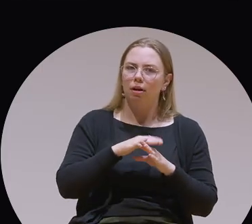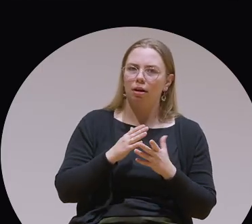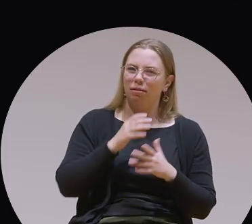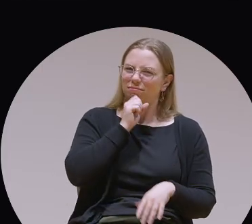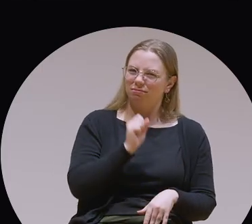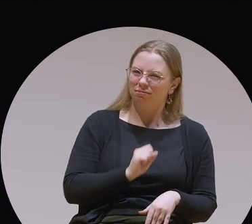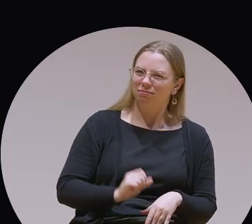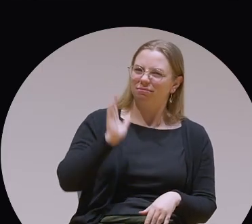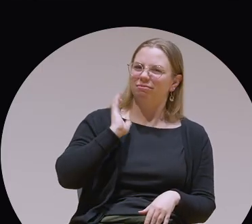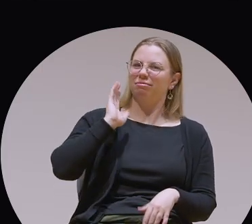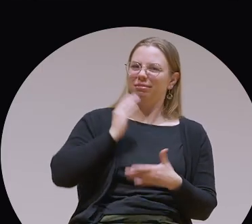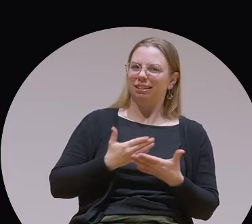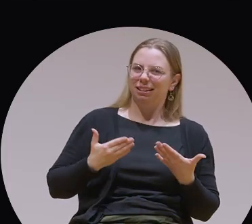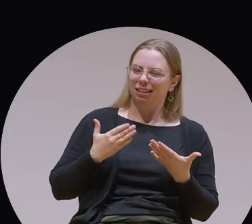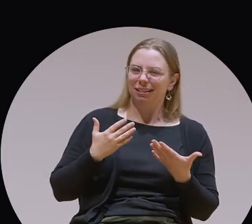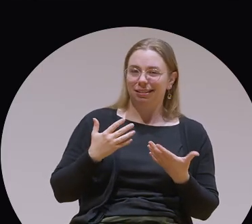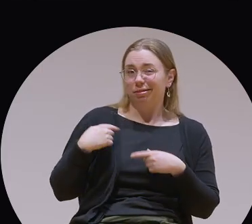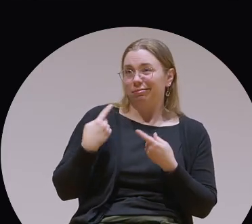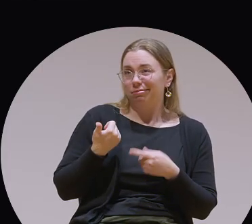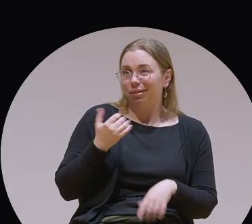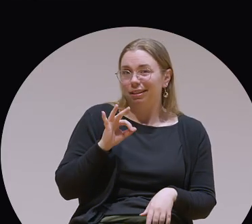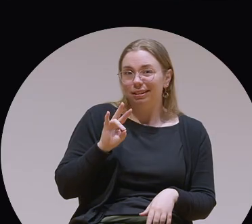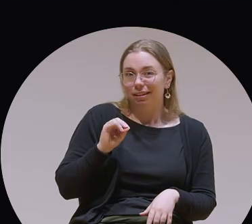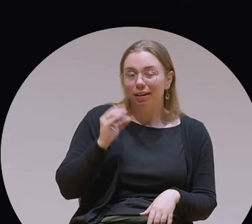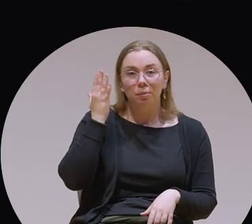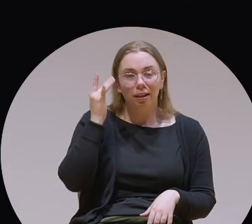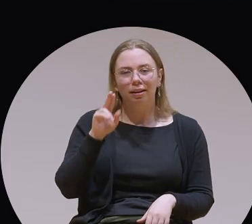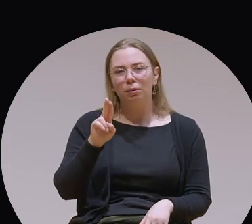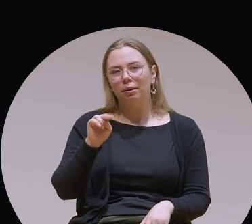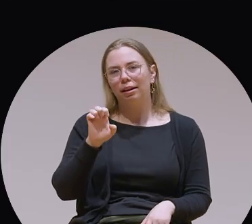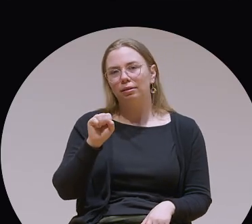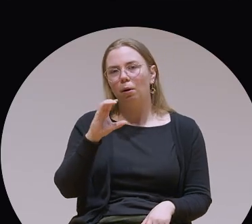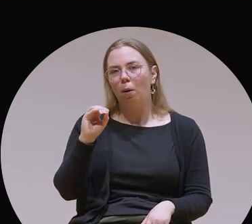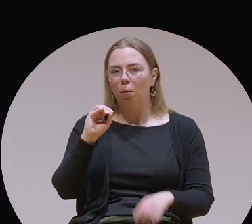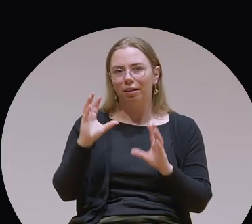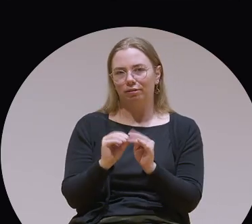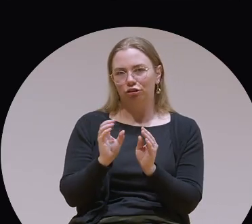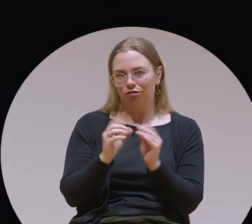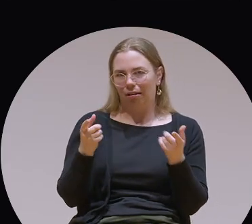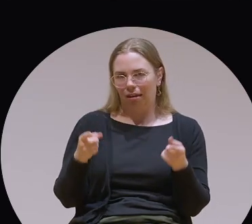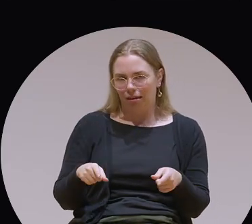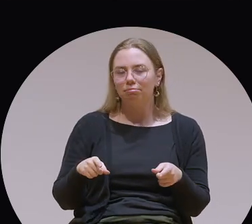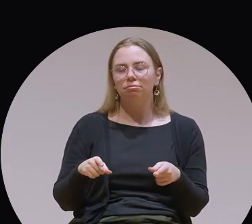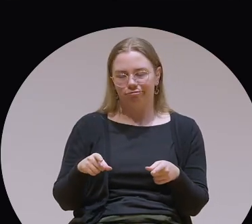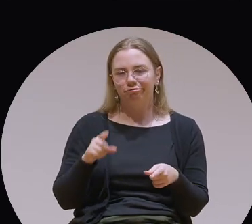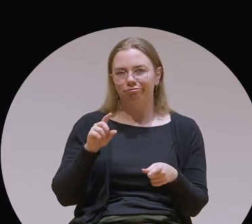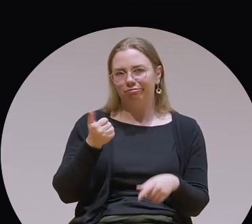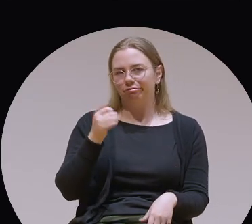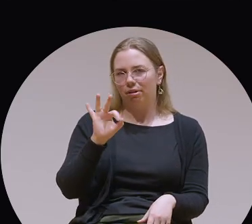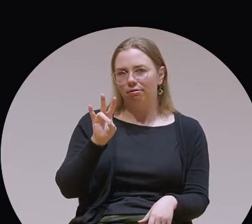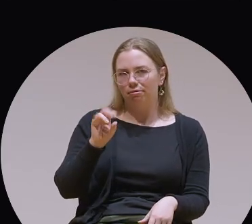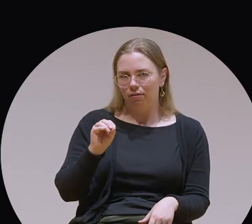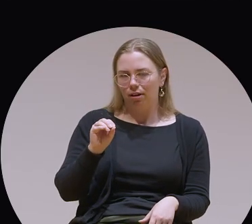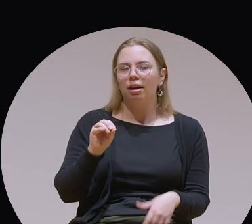collection since 1970, which is the year of the UNESCO Convention, which first laid out international standards